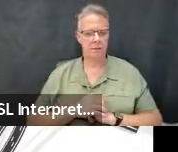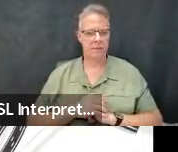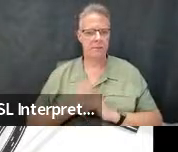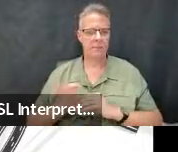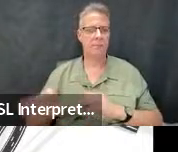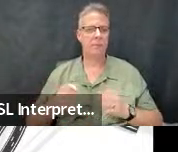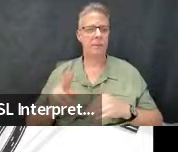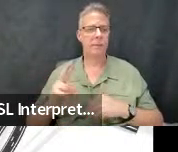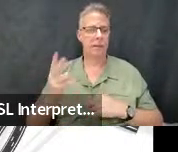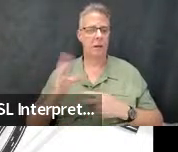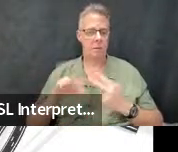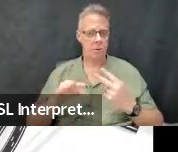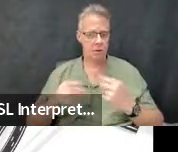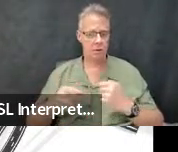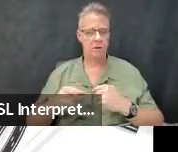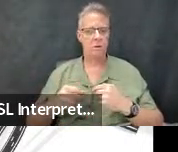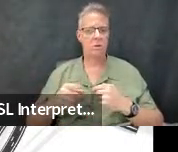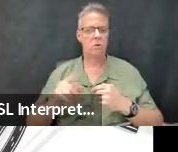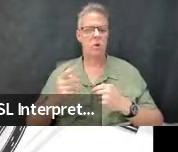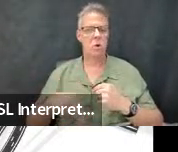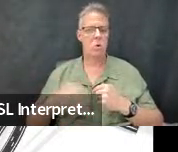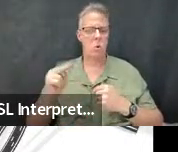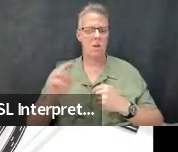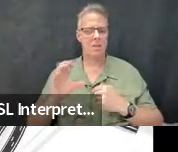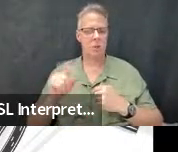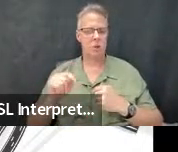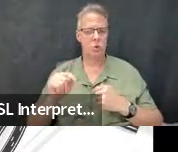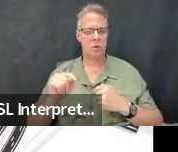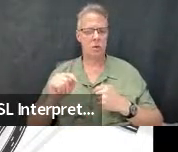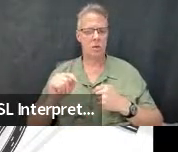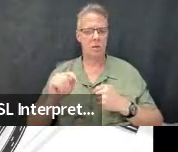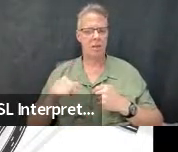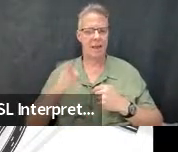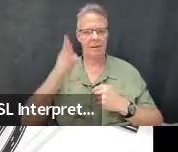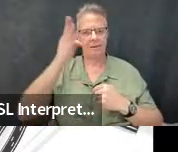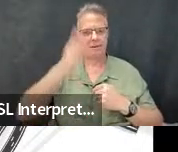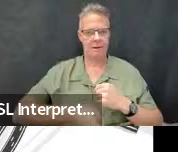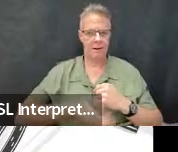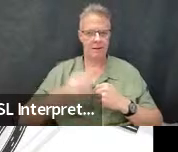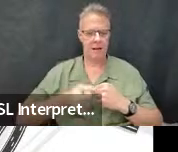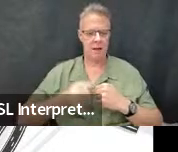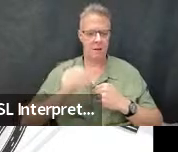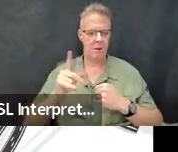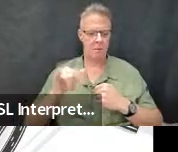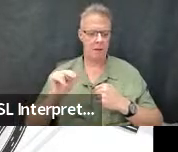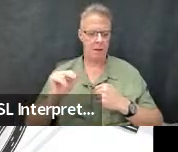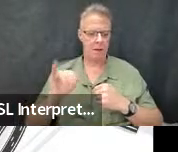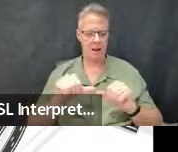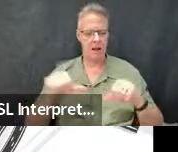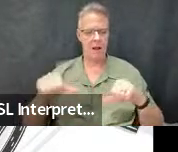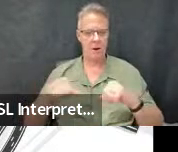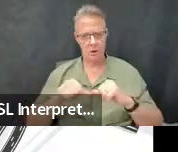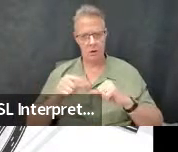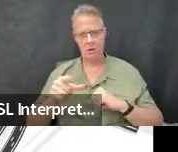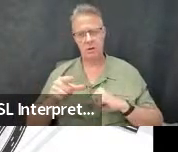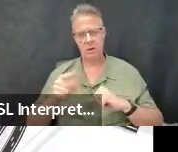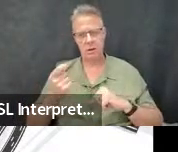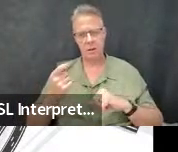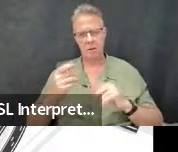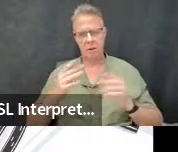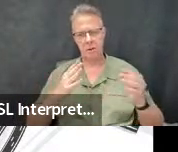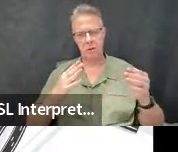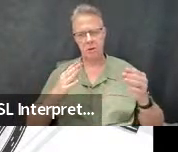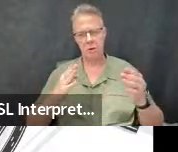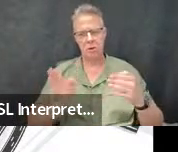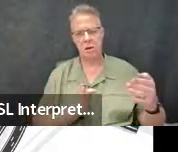The second option is just north of the C Street interchange, south of Mill Plain. In this area, we are looking at a slight shift of the